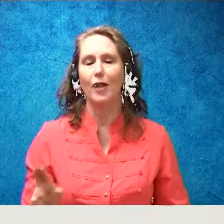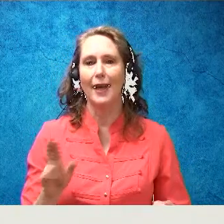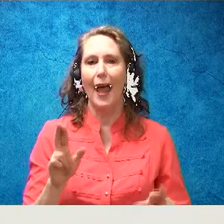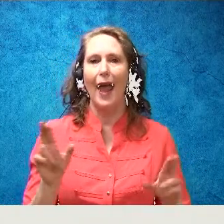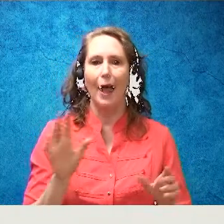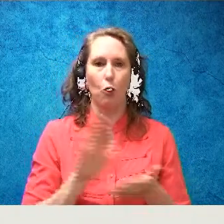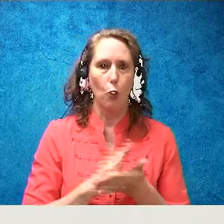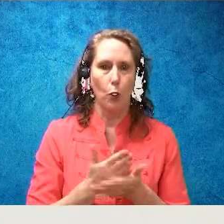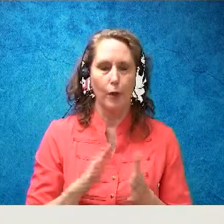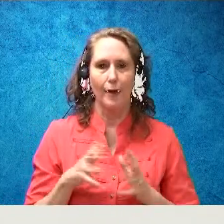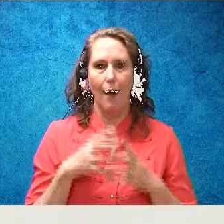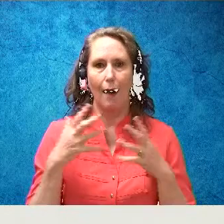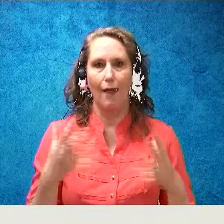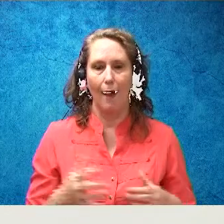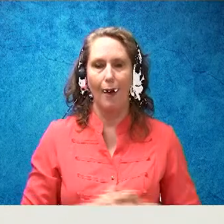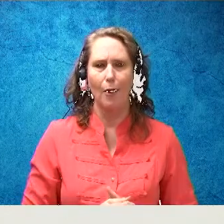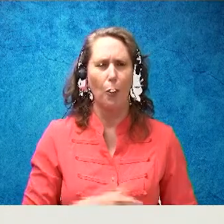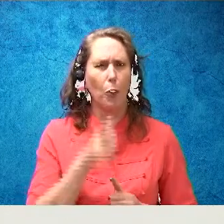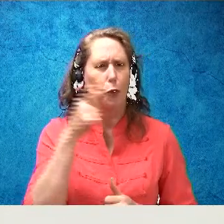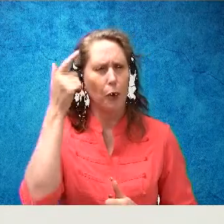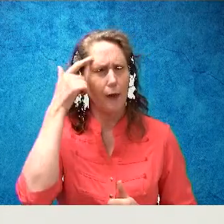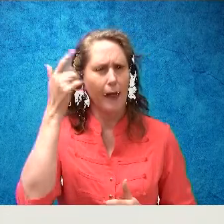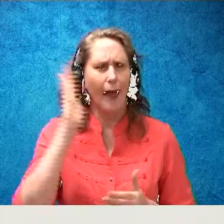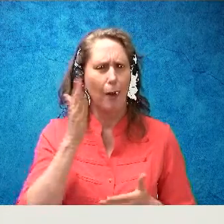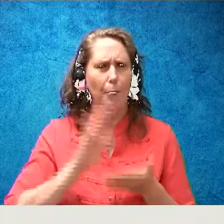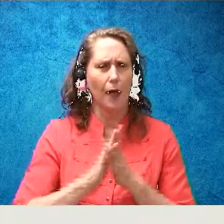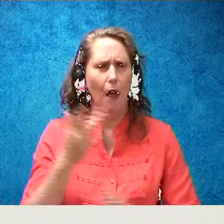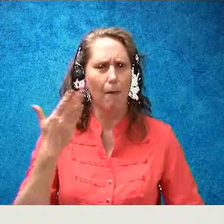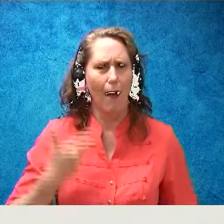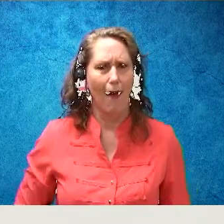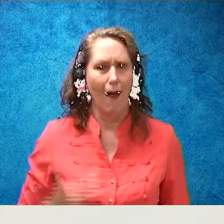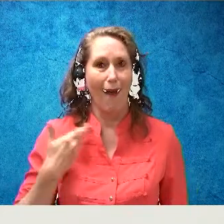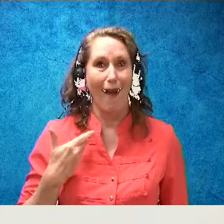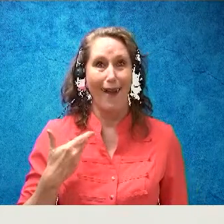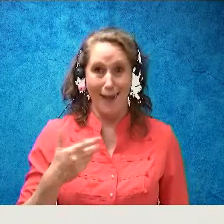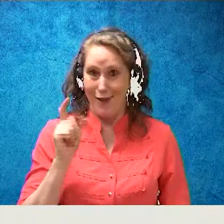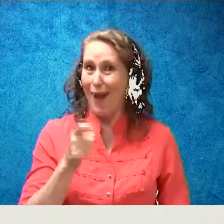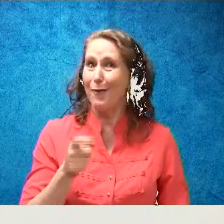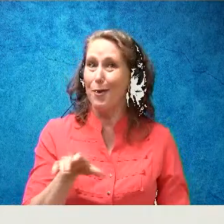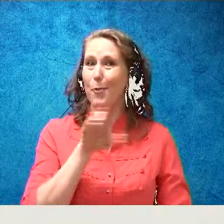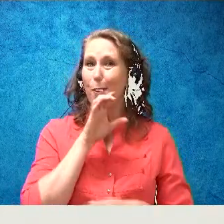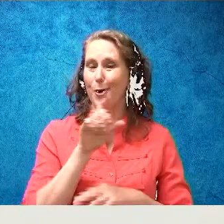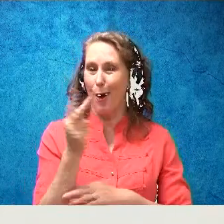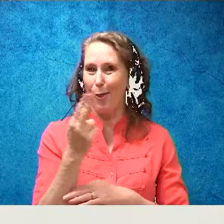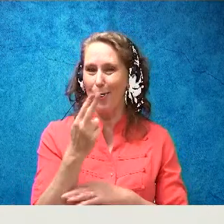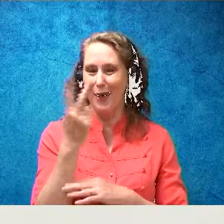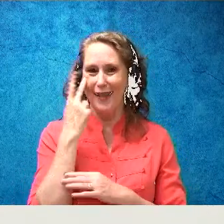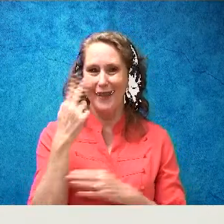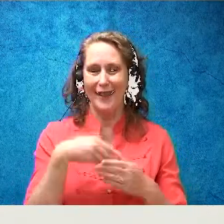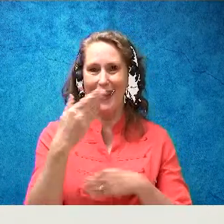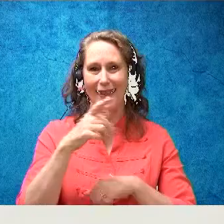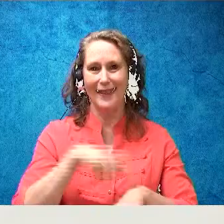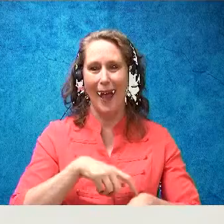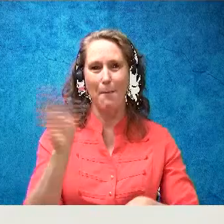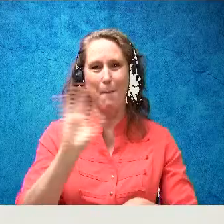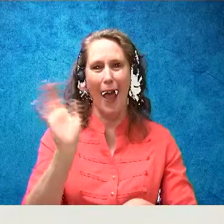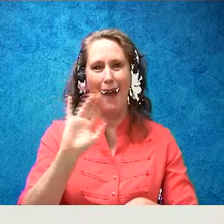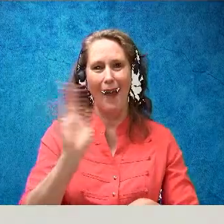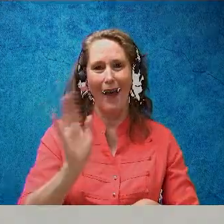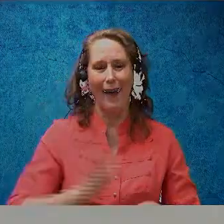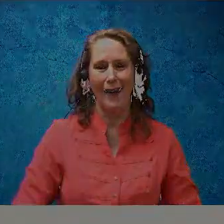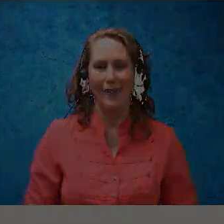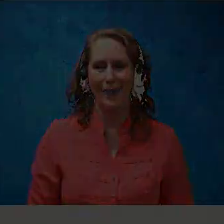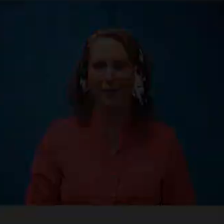cooking. Who do you think I'm going to be? Tune in to find out. I'll see you guys next time. Bye.